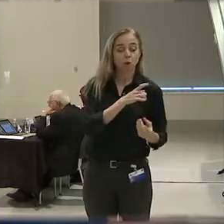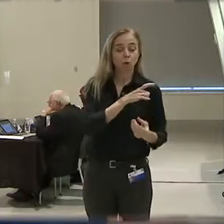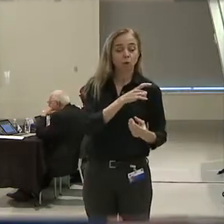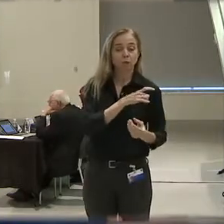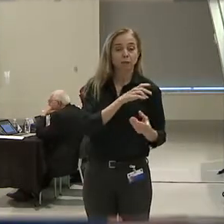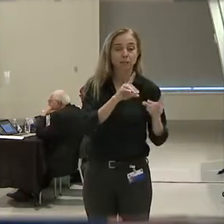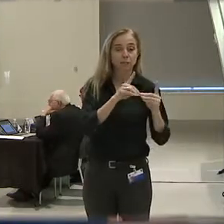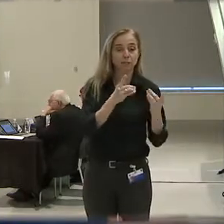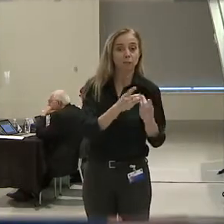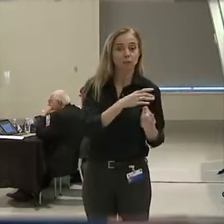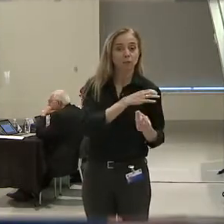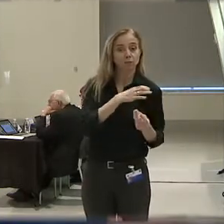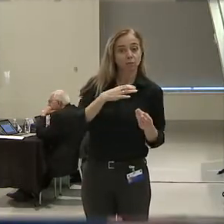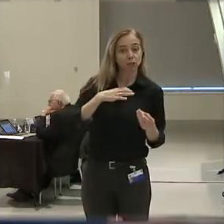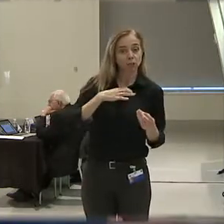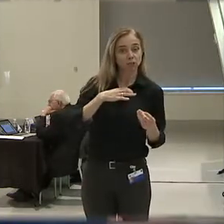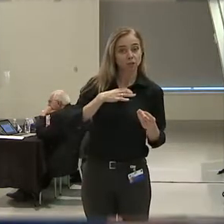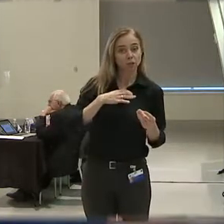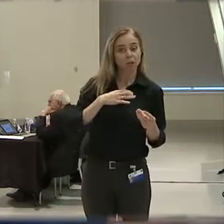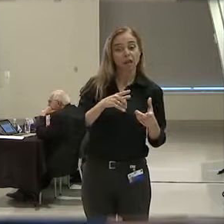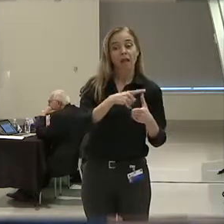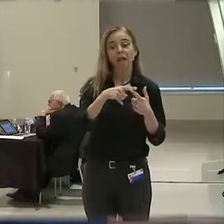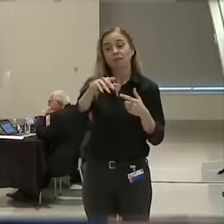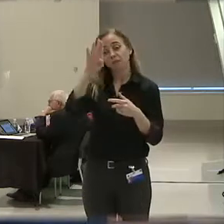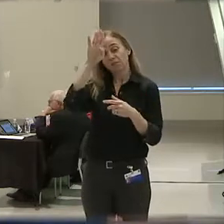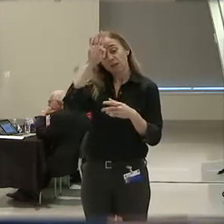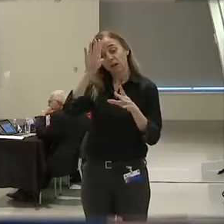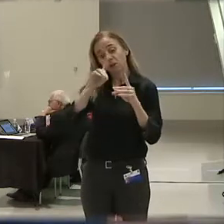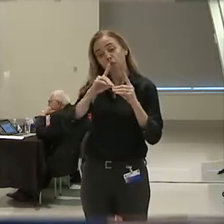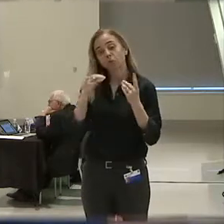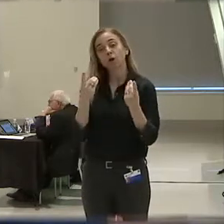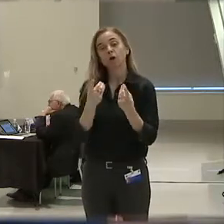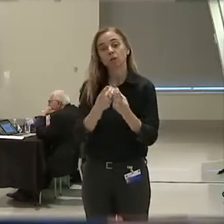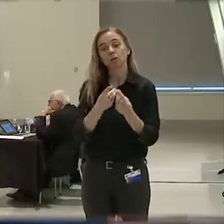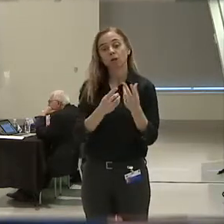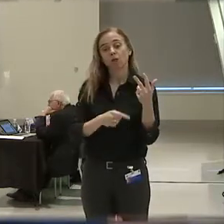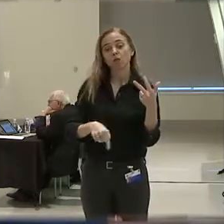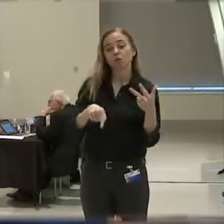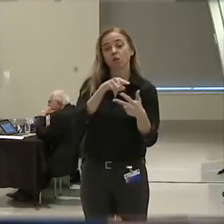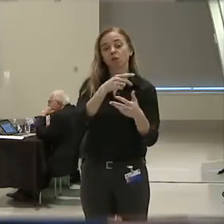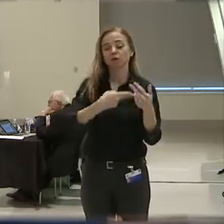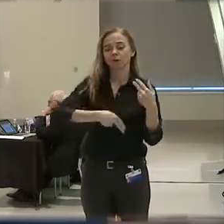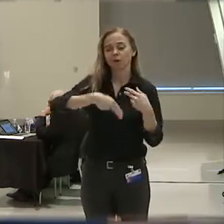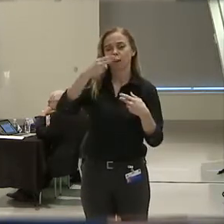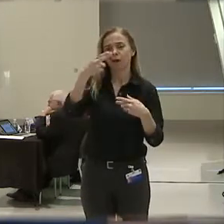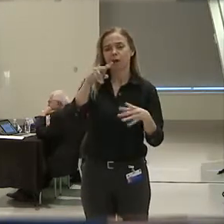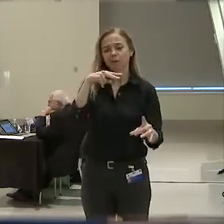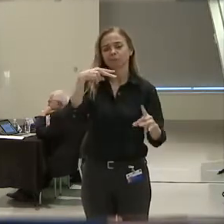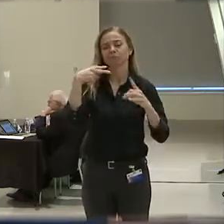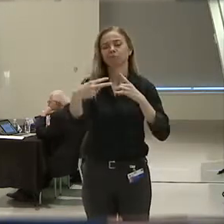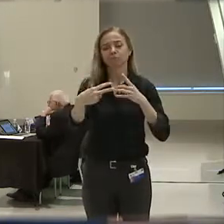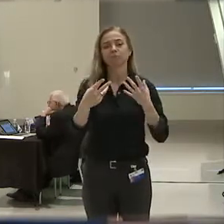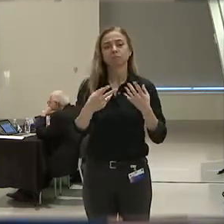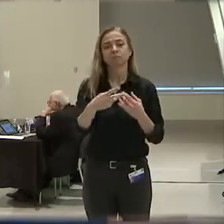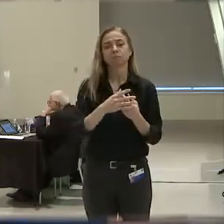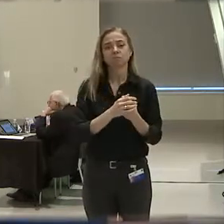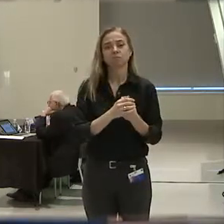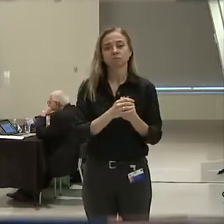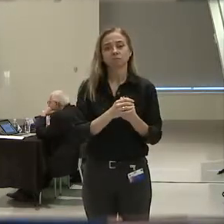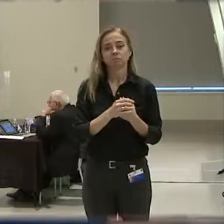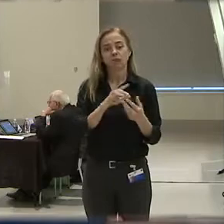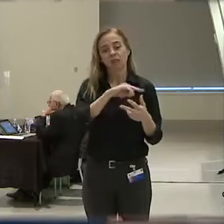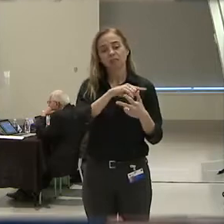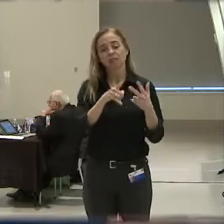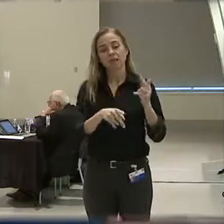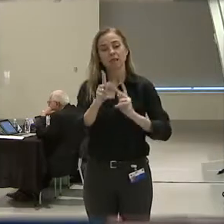commission, followed by the fire department's commission, are the most high profile and the entities